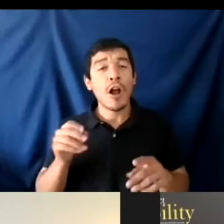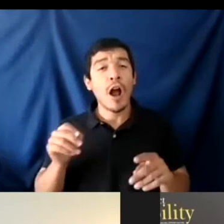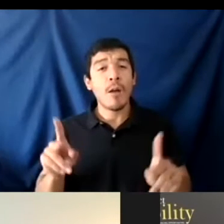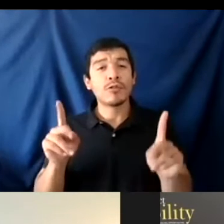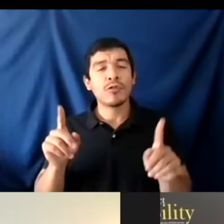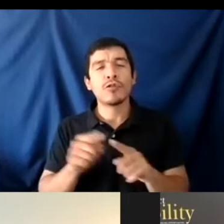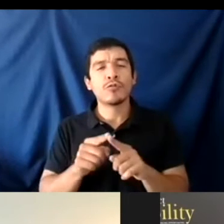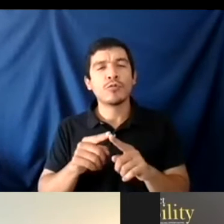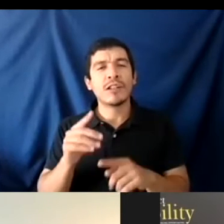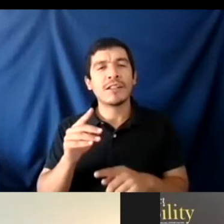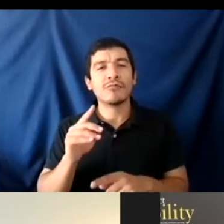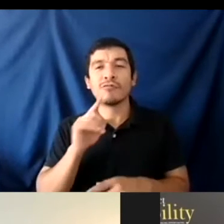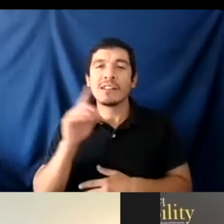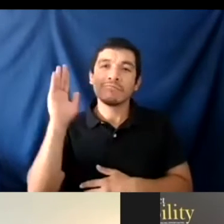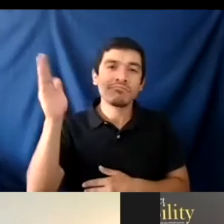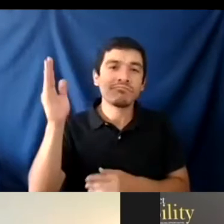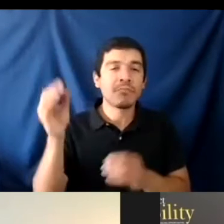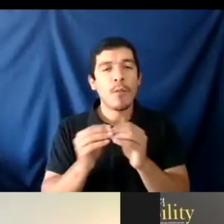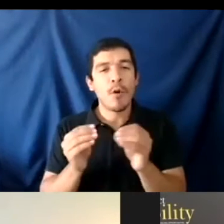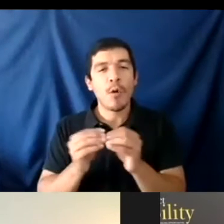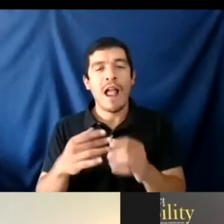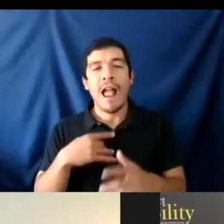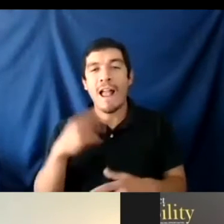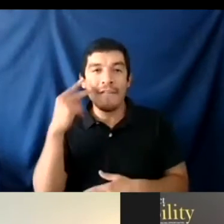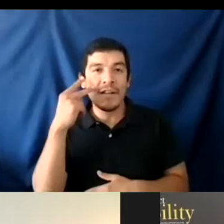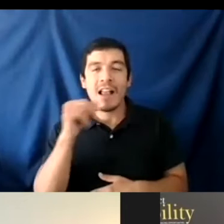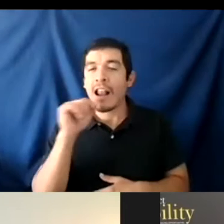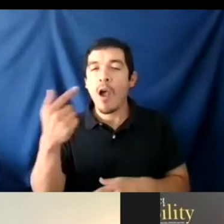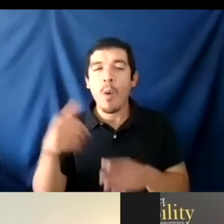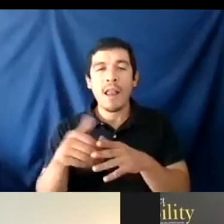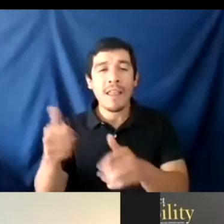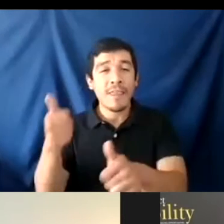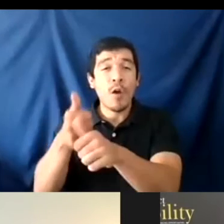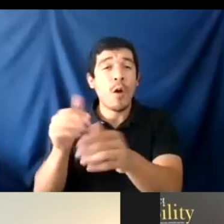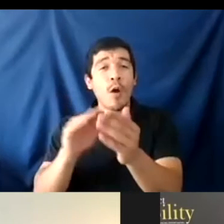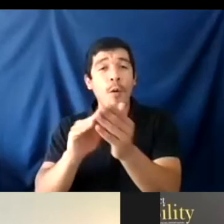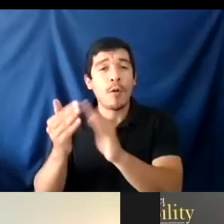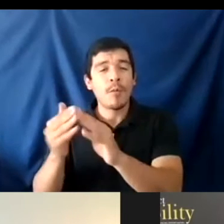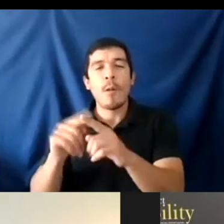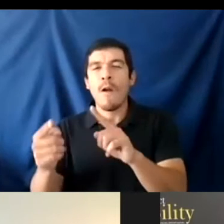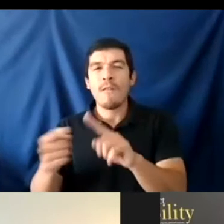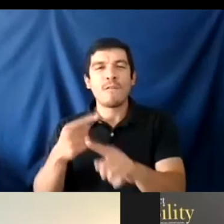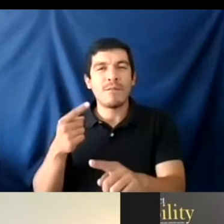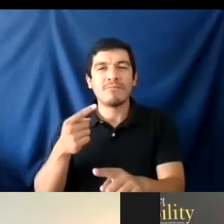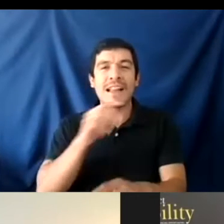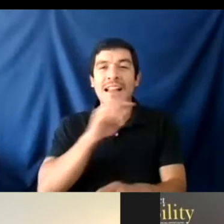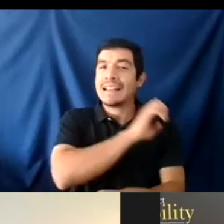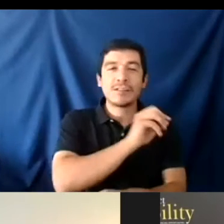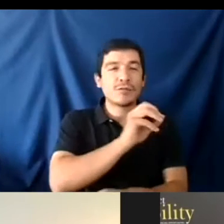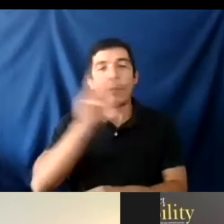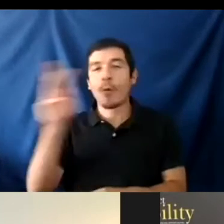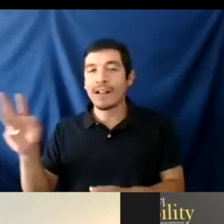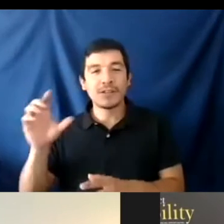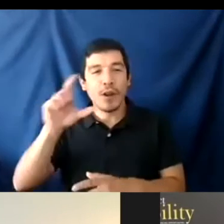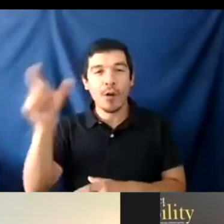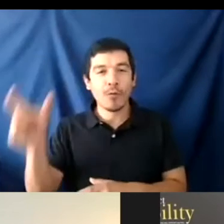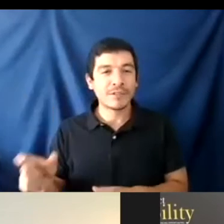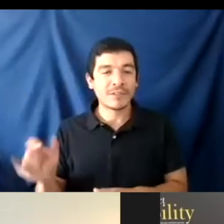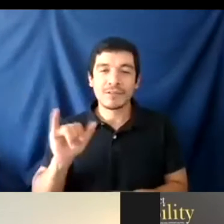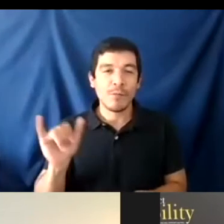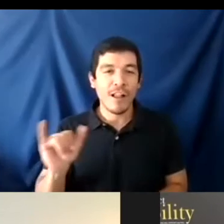the opportunity to have visibility, not only in their own communities, but from coast to coast as well.